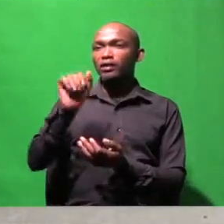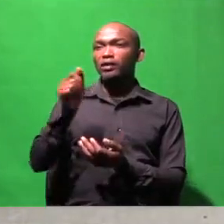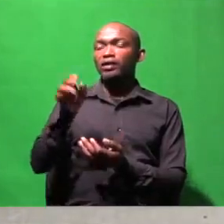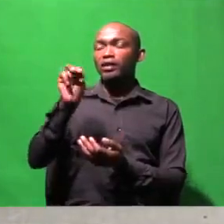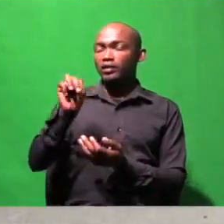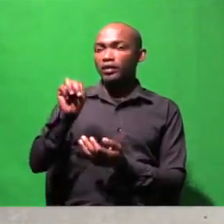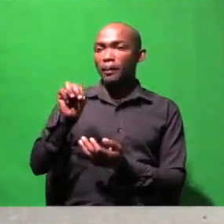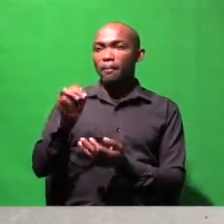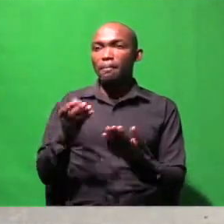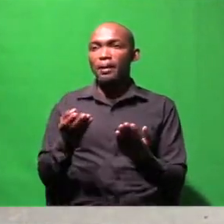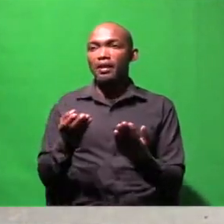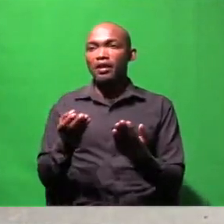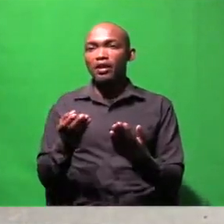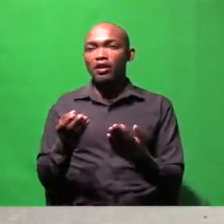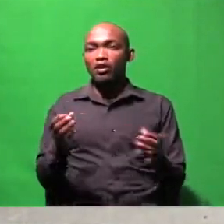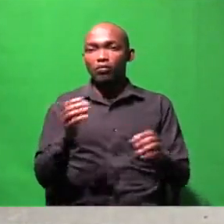is this resemble that one?